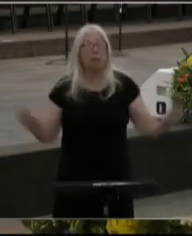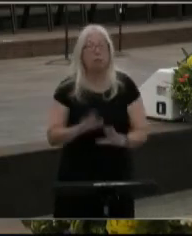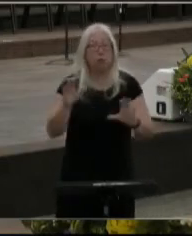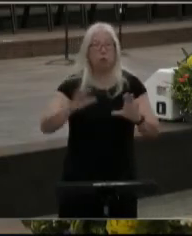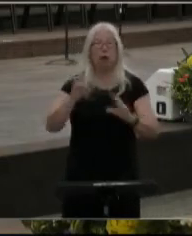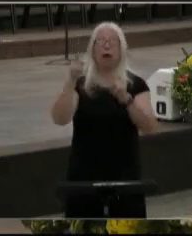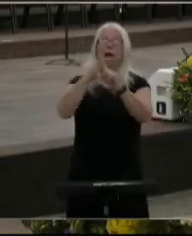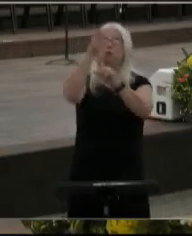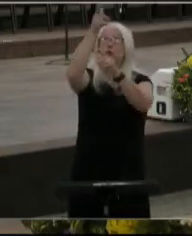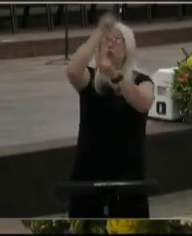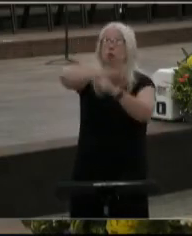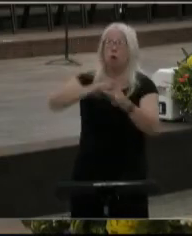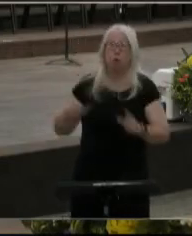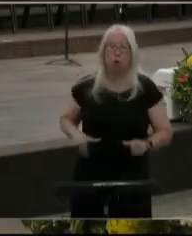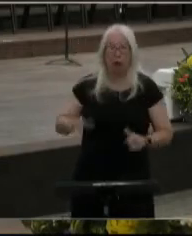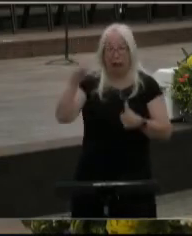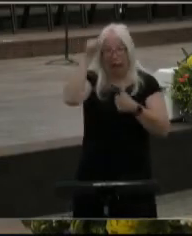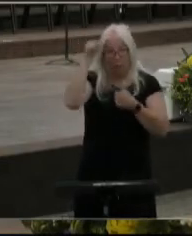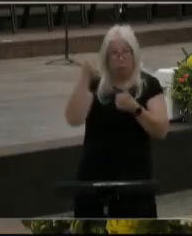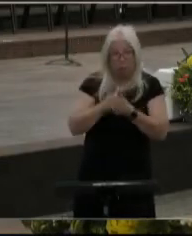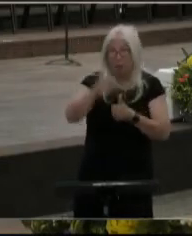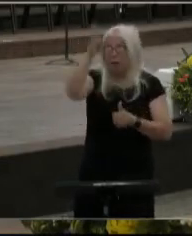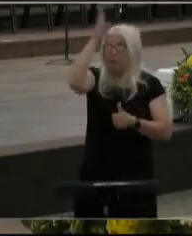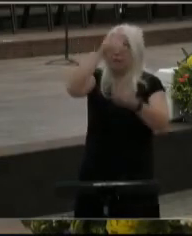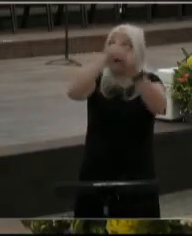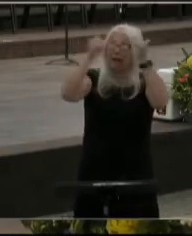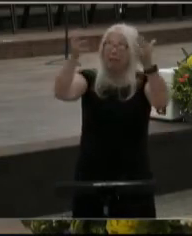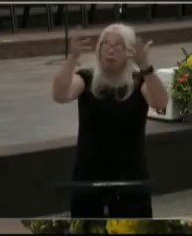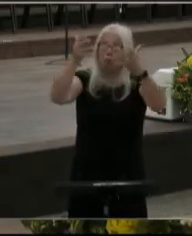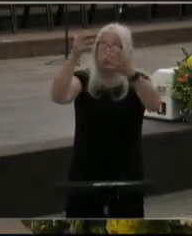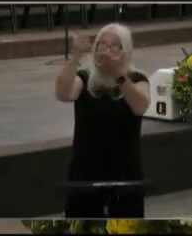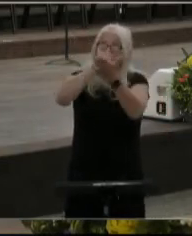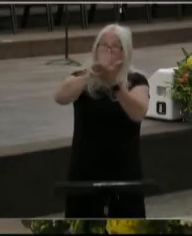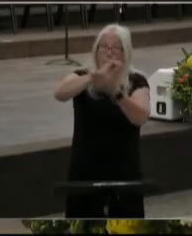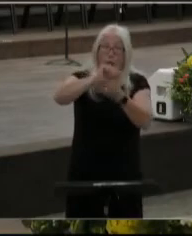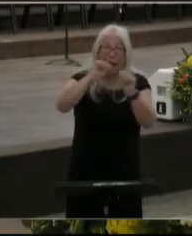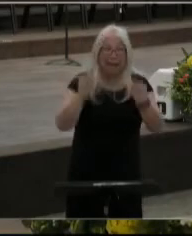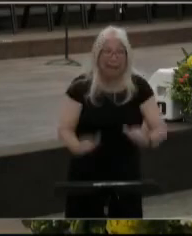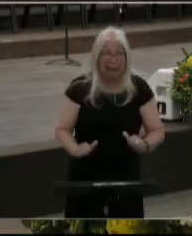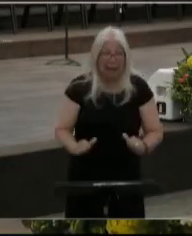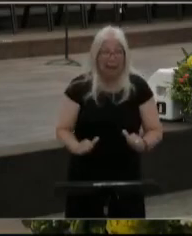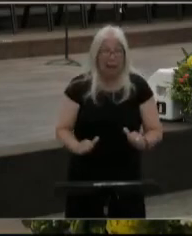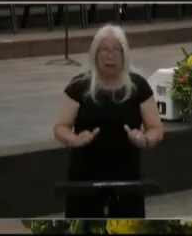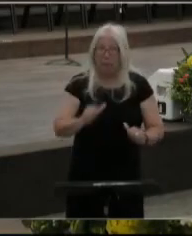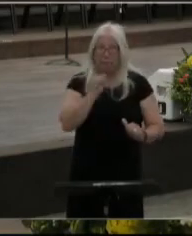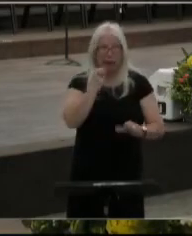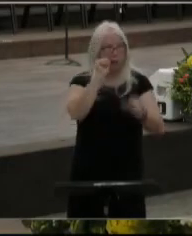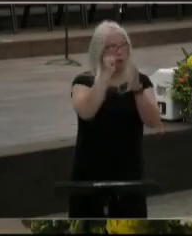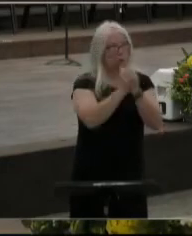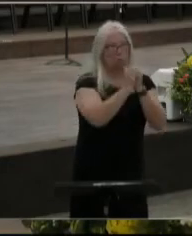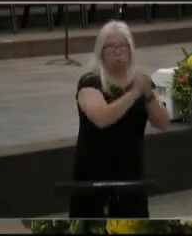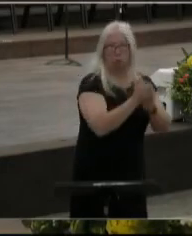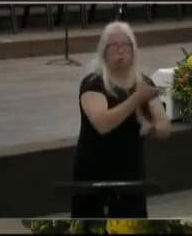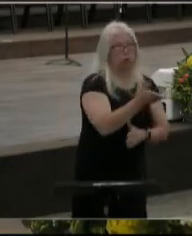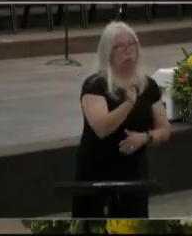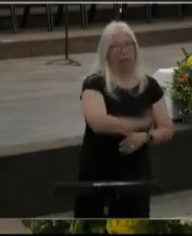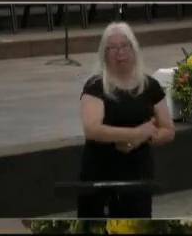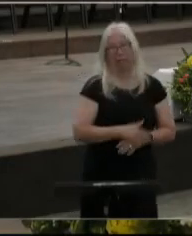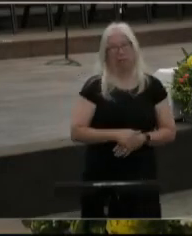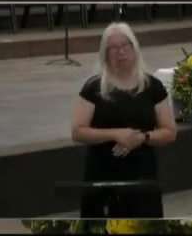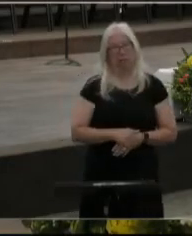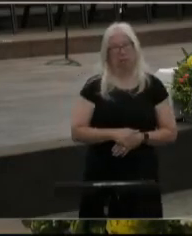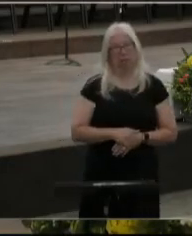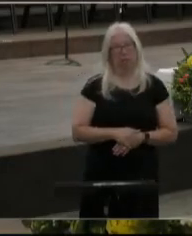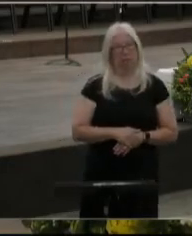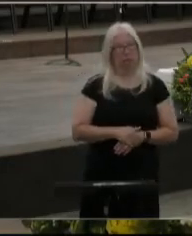as unto the Lord. I need to remember that God in heaven wants me to earn all I can, but I ain't supposed to worship a bit of it. Amen or no?